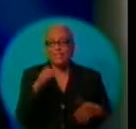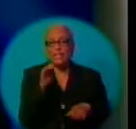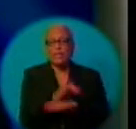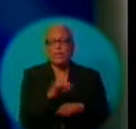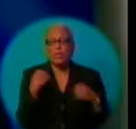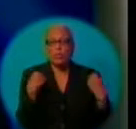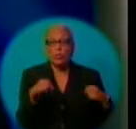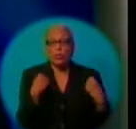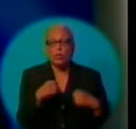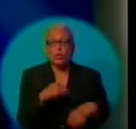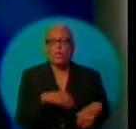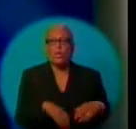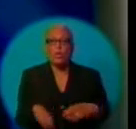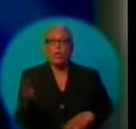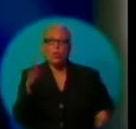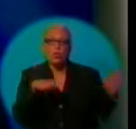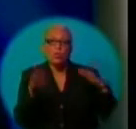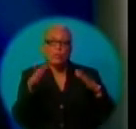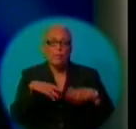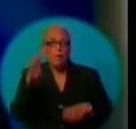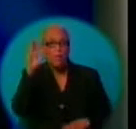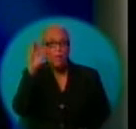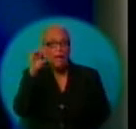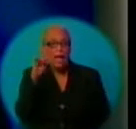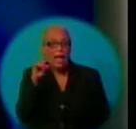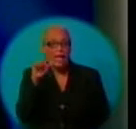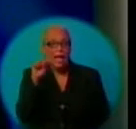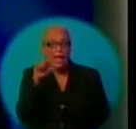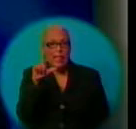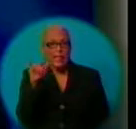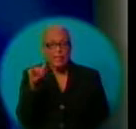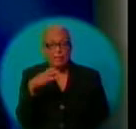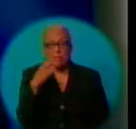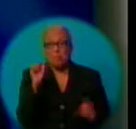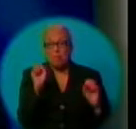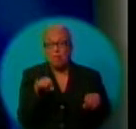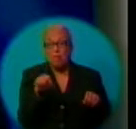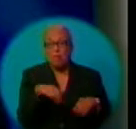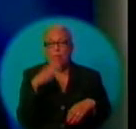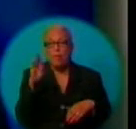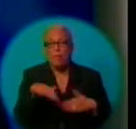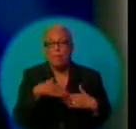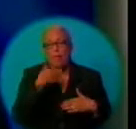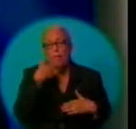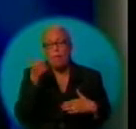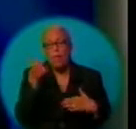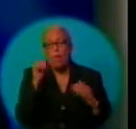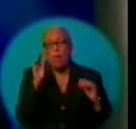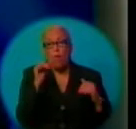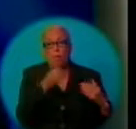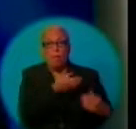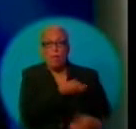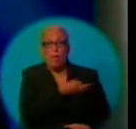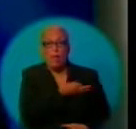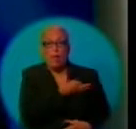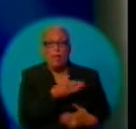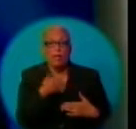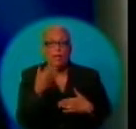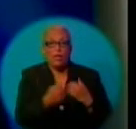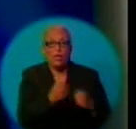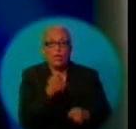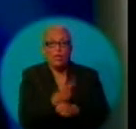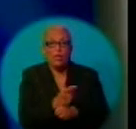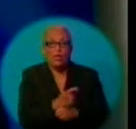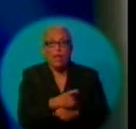Good evening, I am Mark Seal with your Lime Sports World. Swimmer Bradley Ali is being seen as possibly Barbados' best medal hope at next